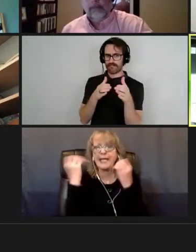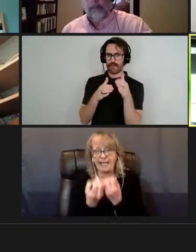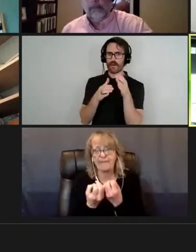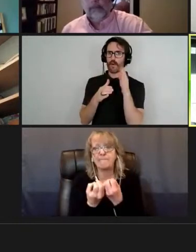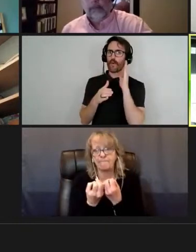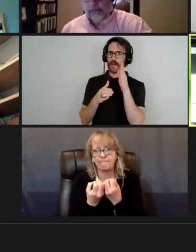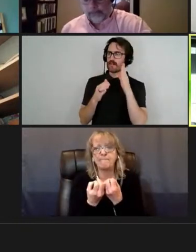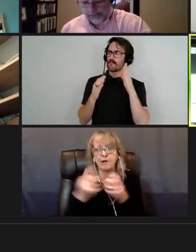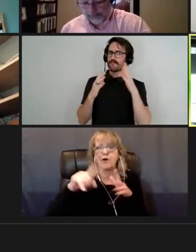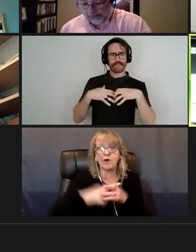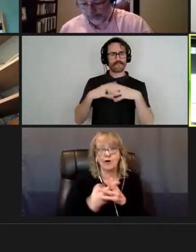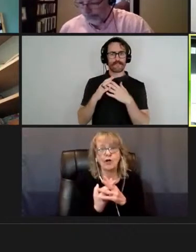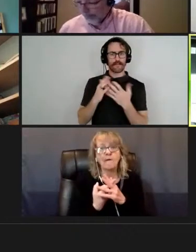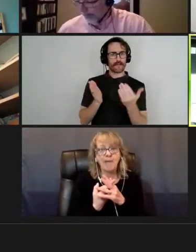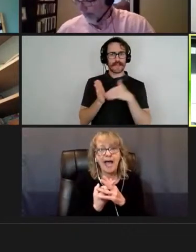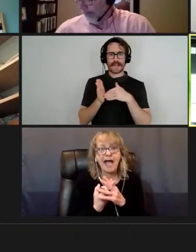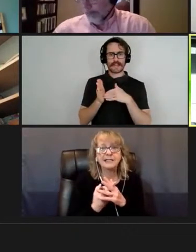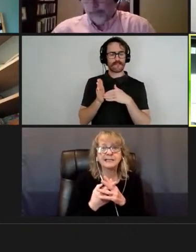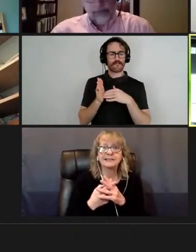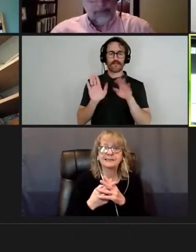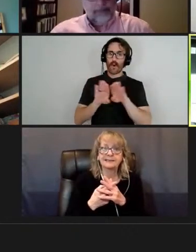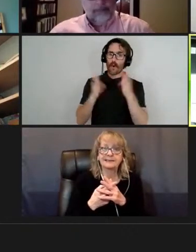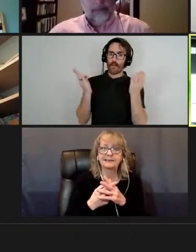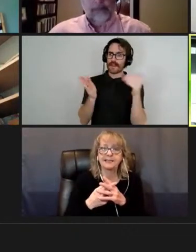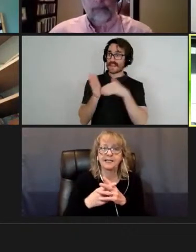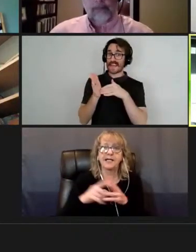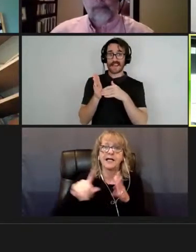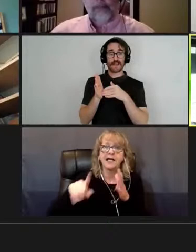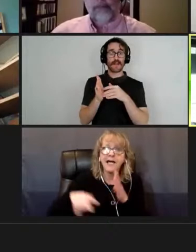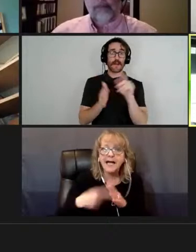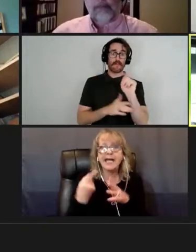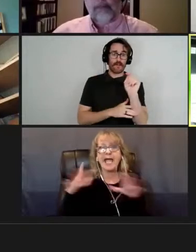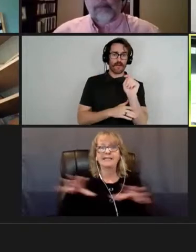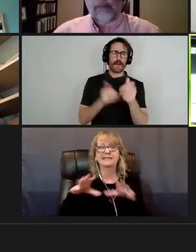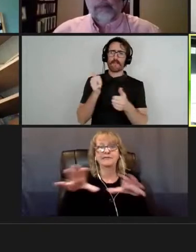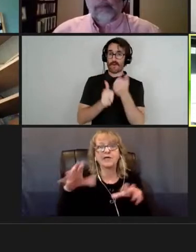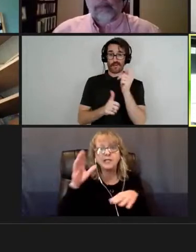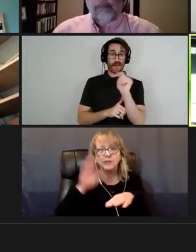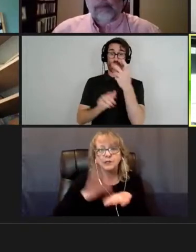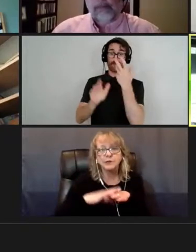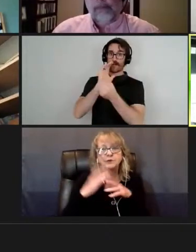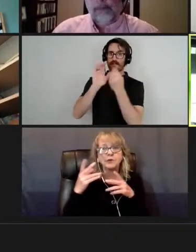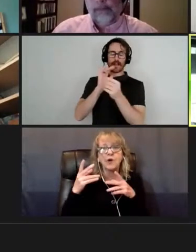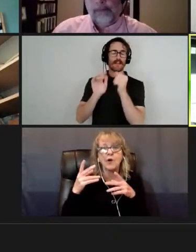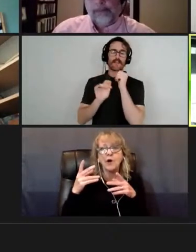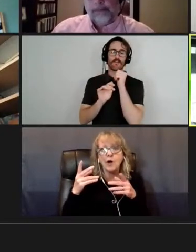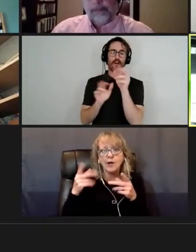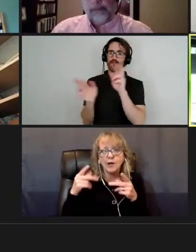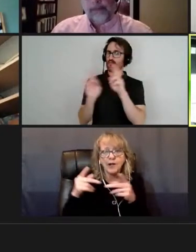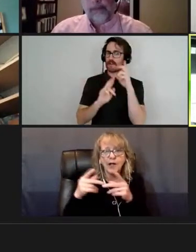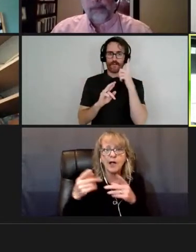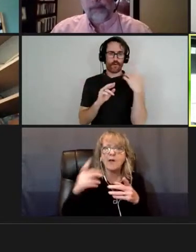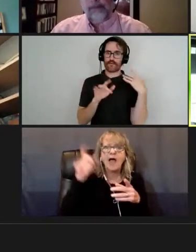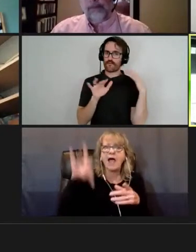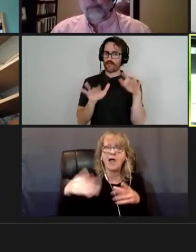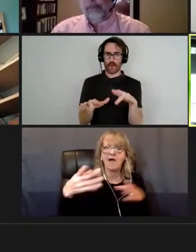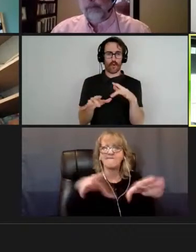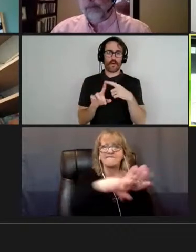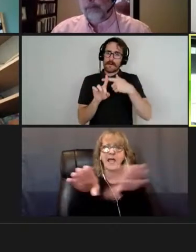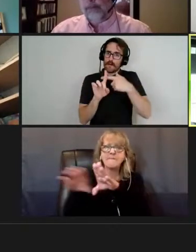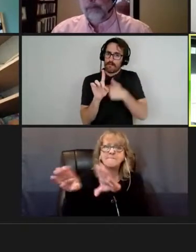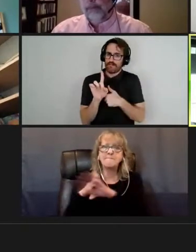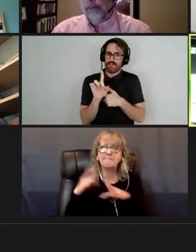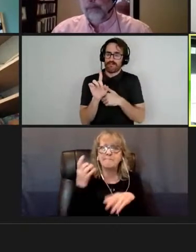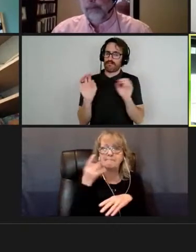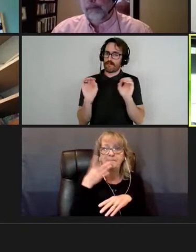reactivate our park bathrooms. Most of them are not insulated, and so you know, plumbing needs to be winterized. We've